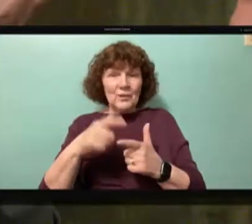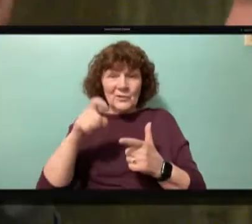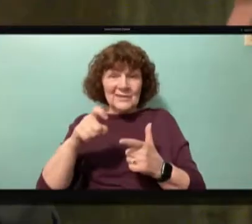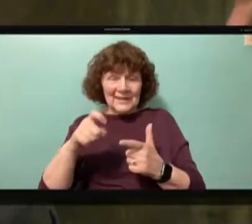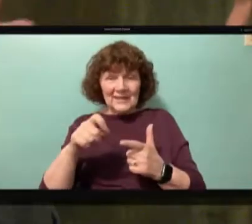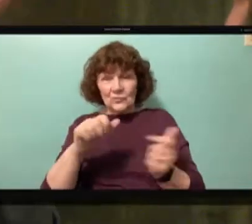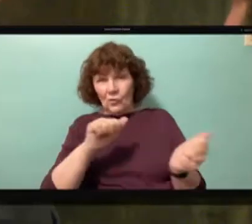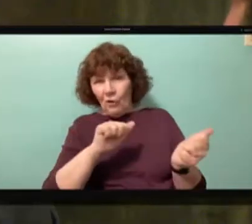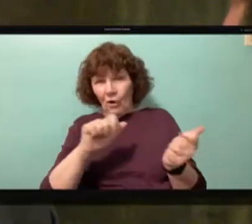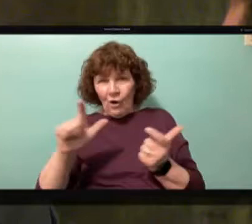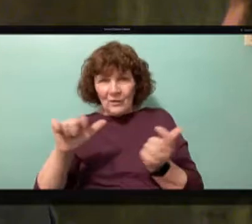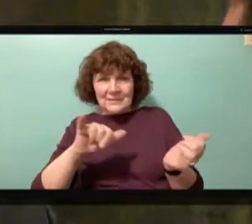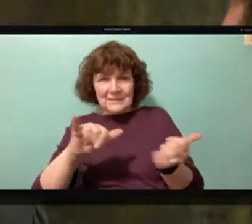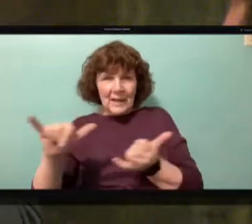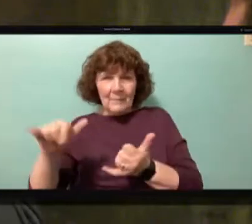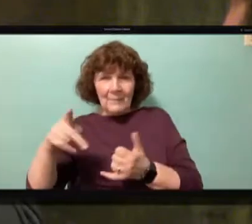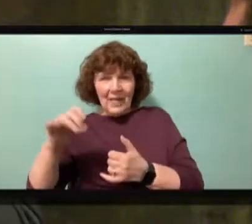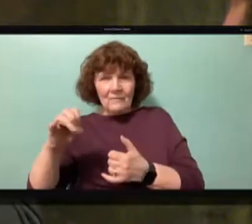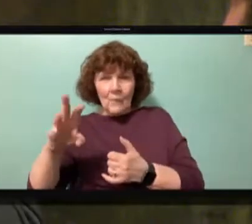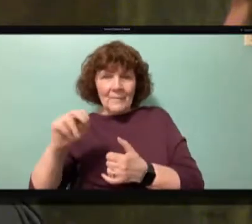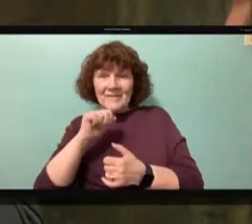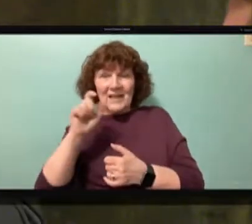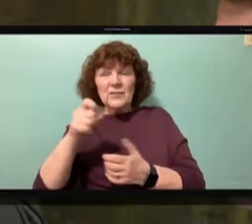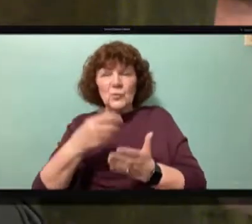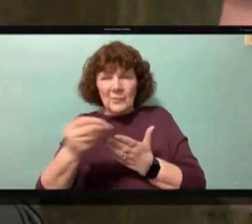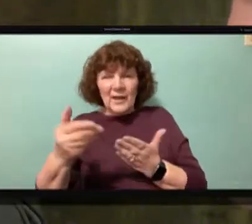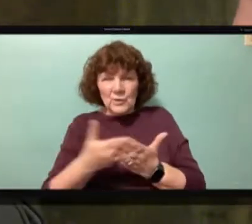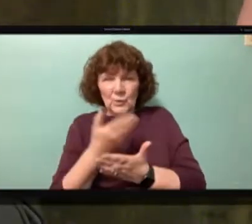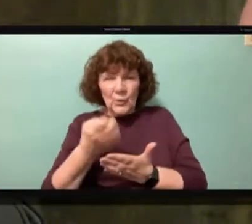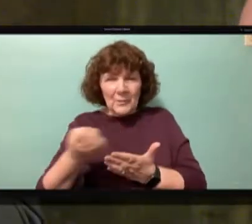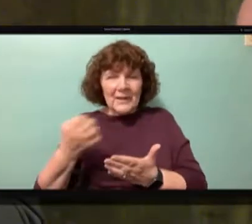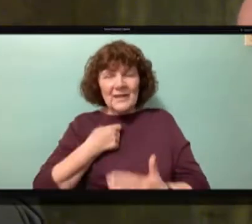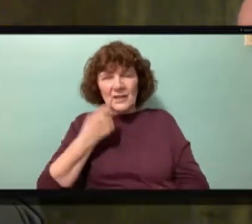because otherwise you got to buy everything new. So I get that.